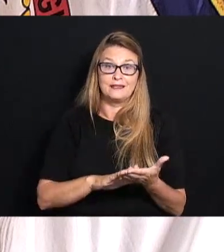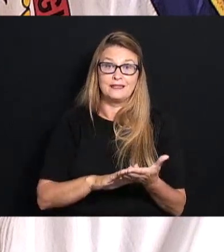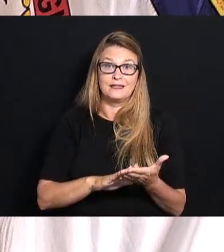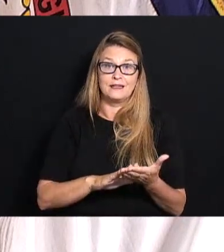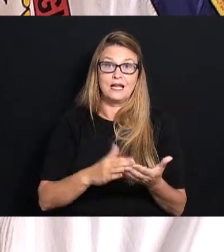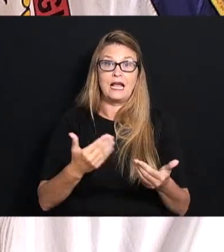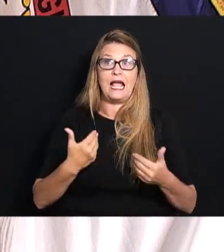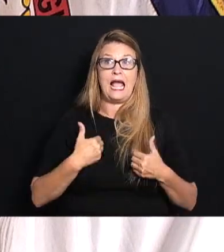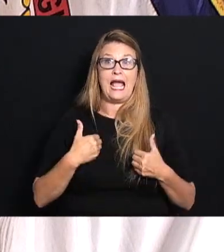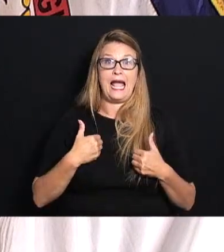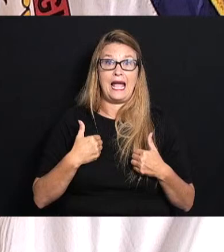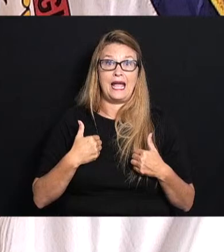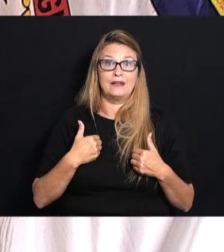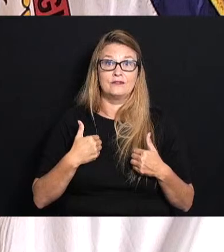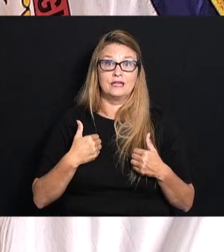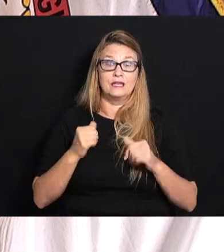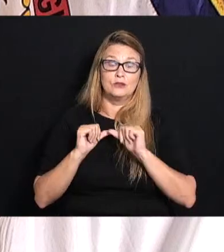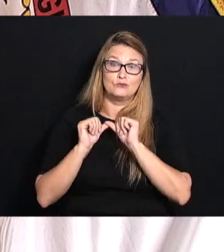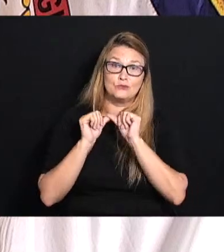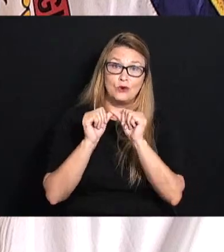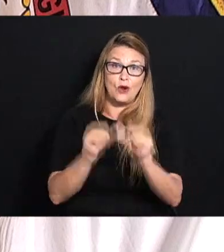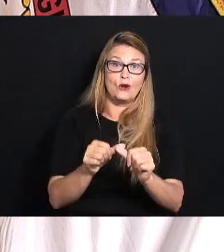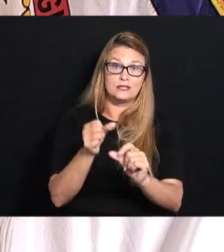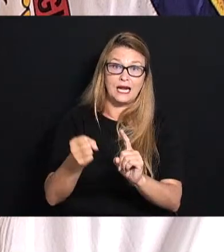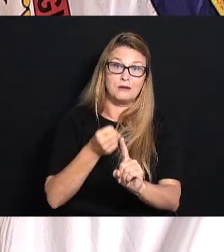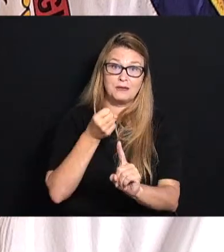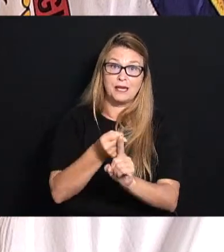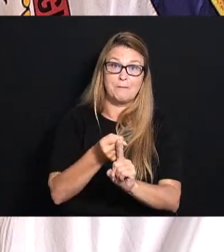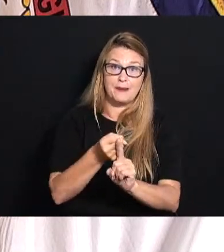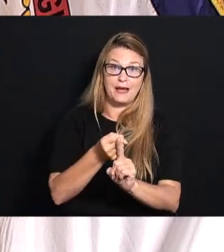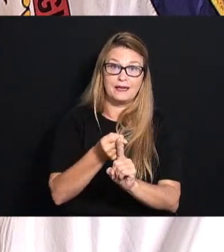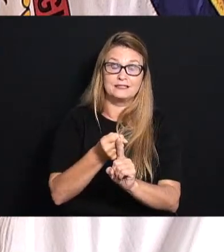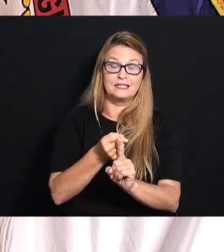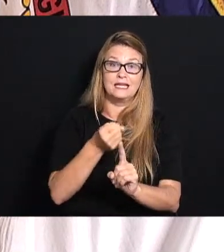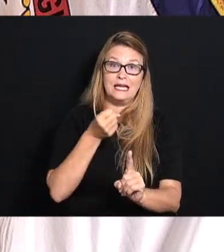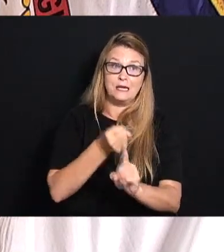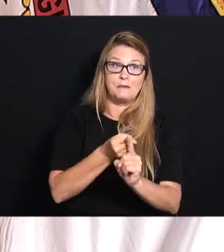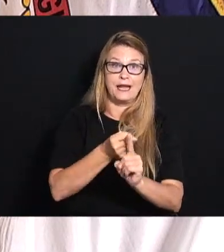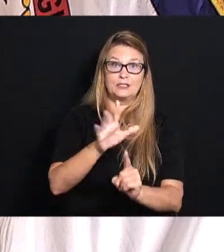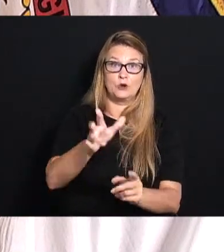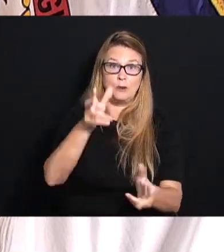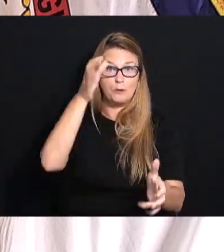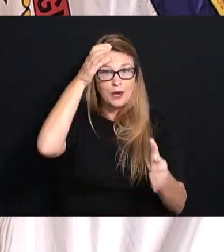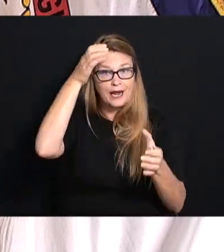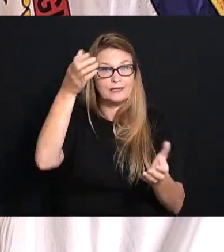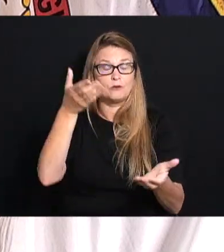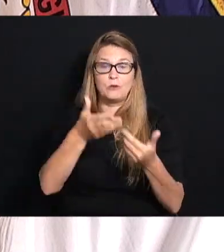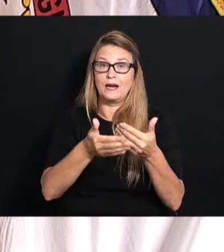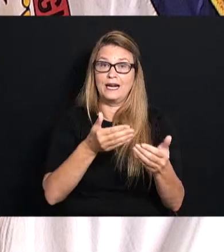have long, drawn-out effects and everything that could affect your brain, whatever it may be.